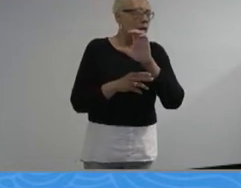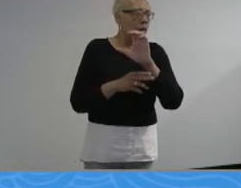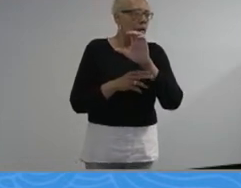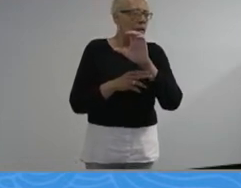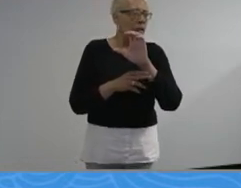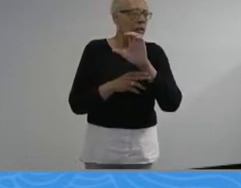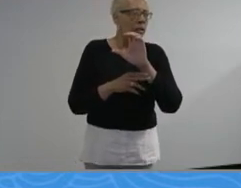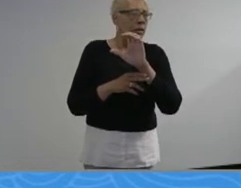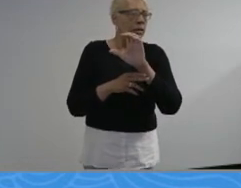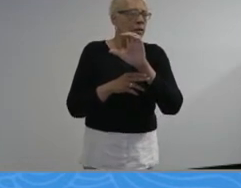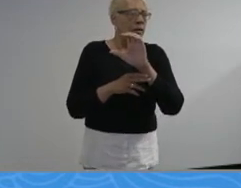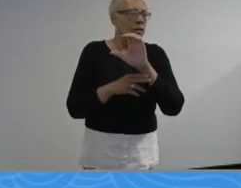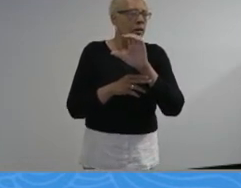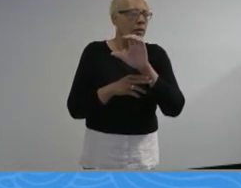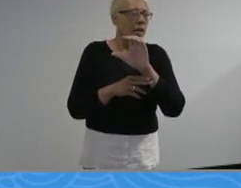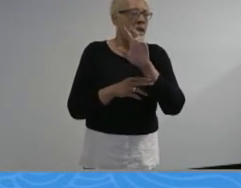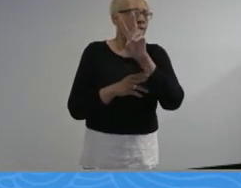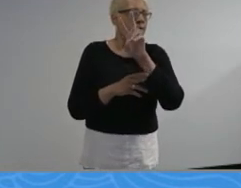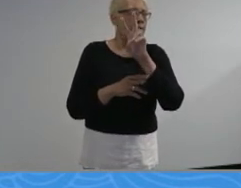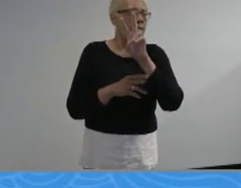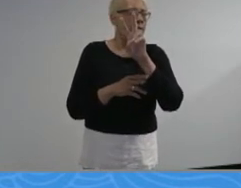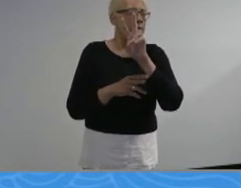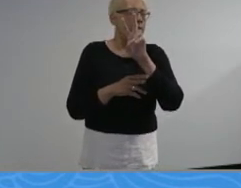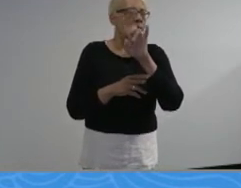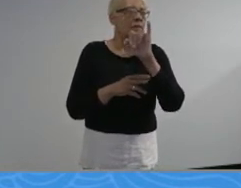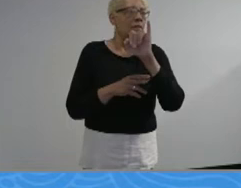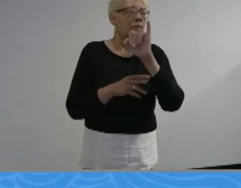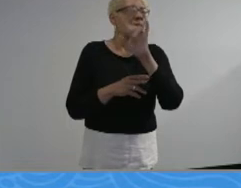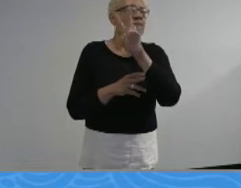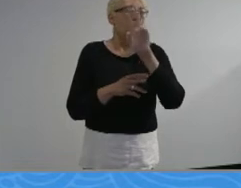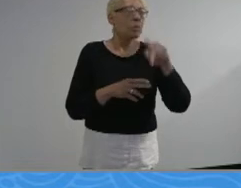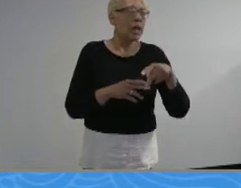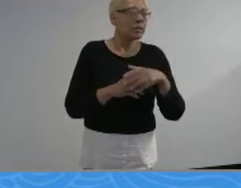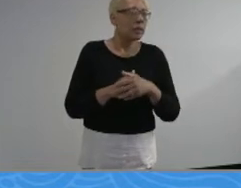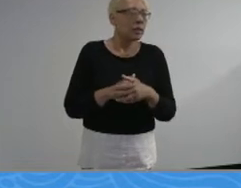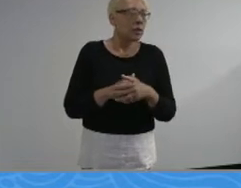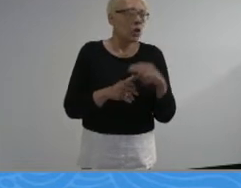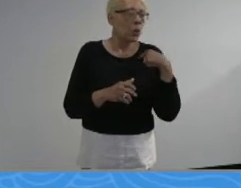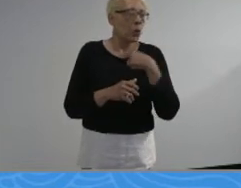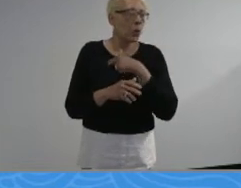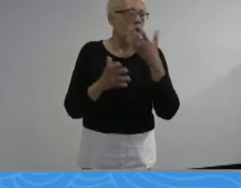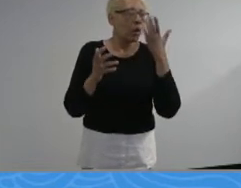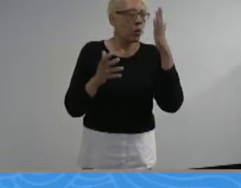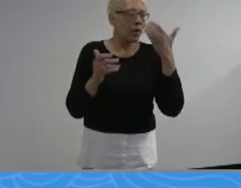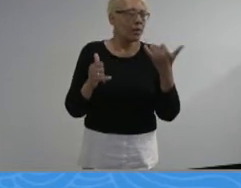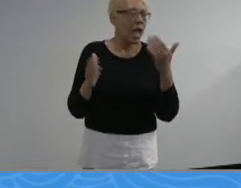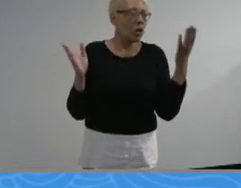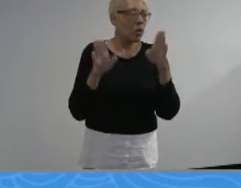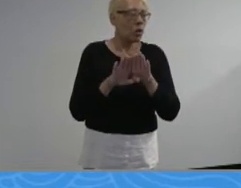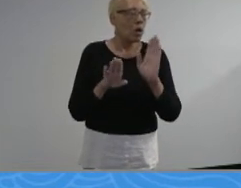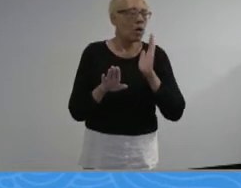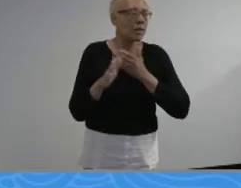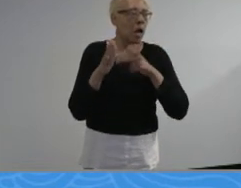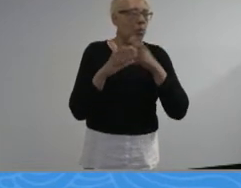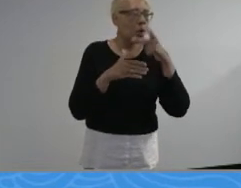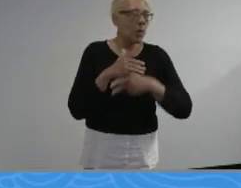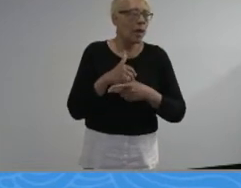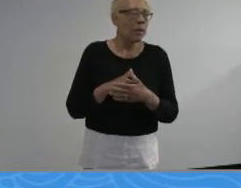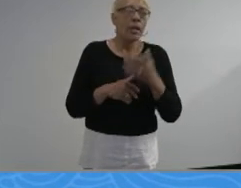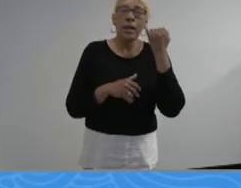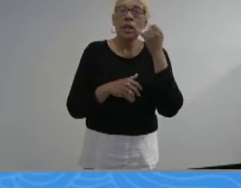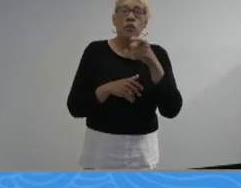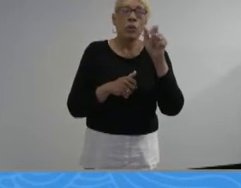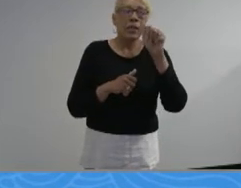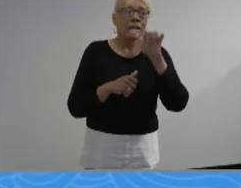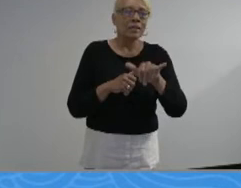District. I am the Vice President of DILAC, and we will now begin to close our program. If you can stay